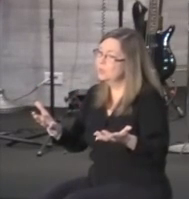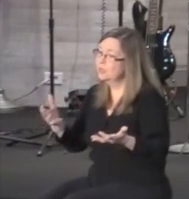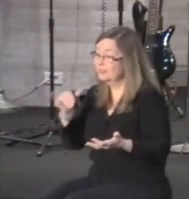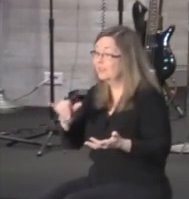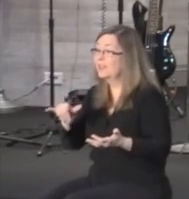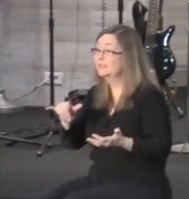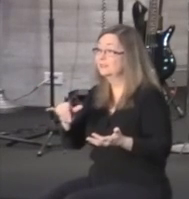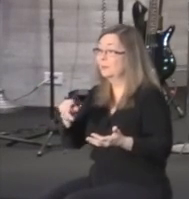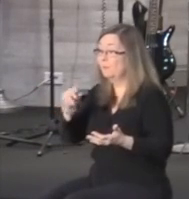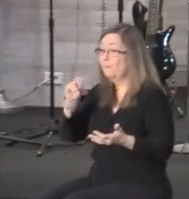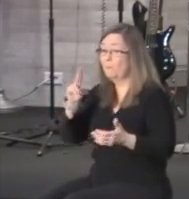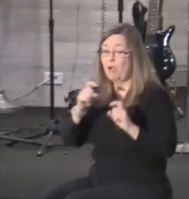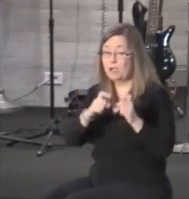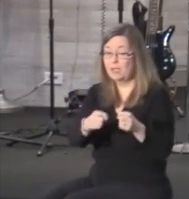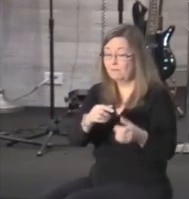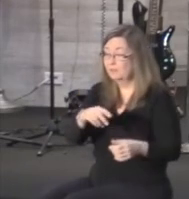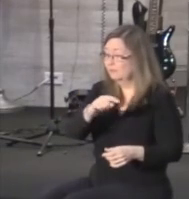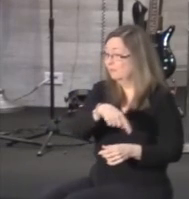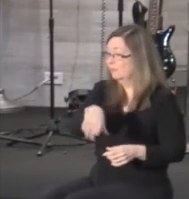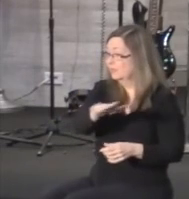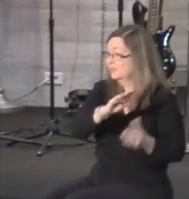That's what Paul gave them, and look at the life they lived.